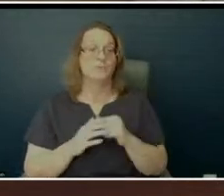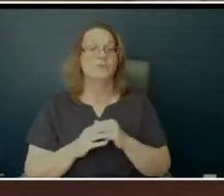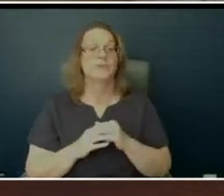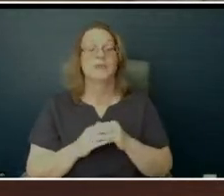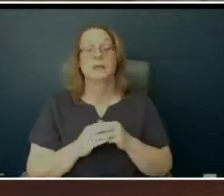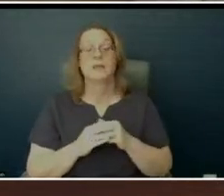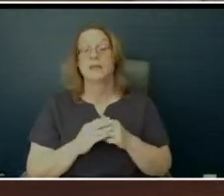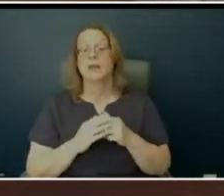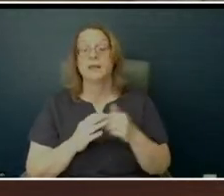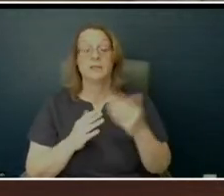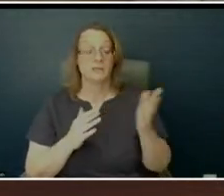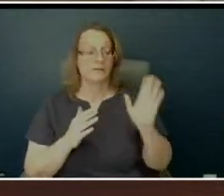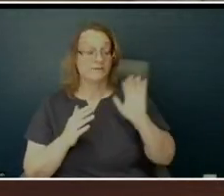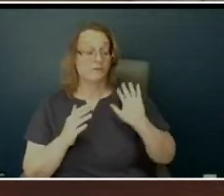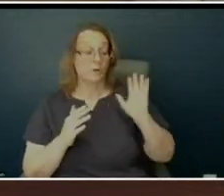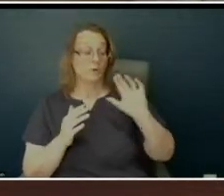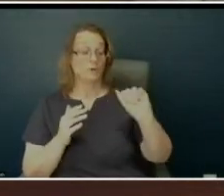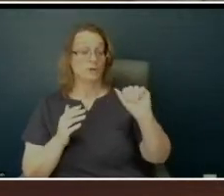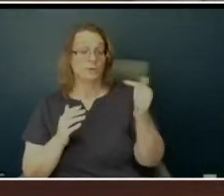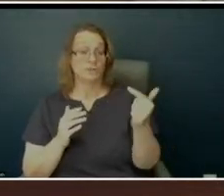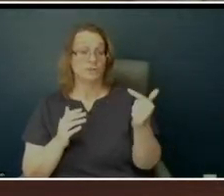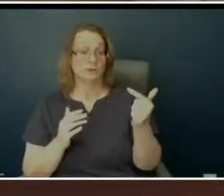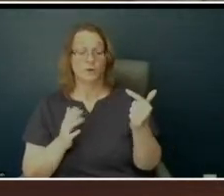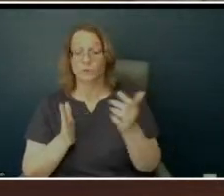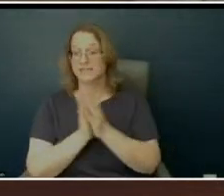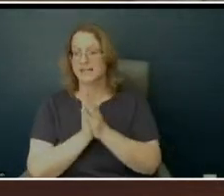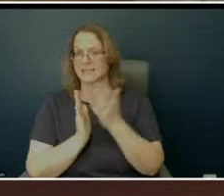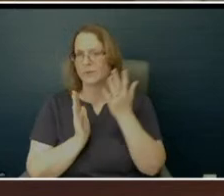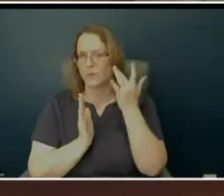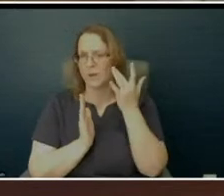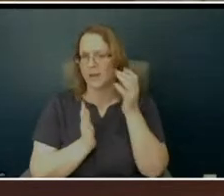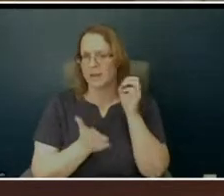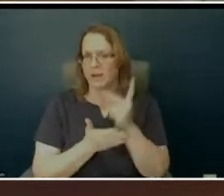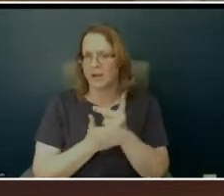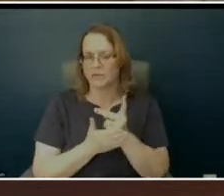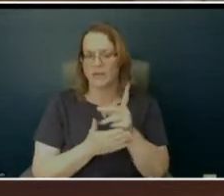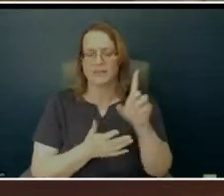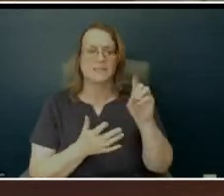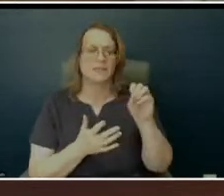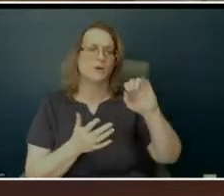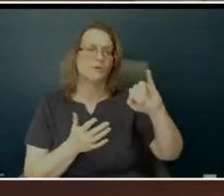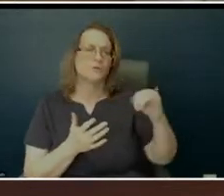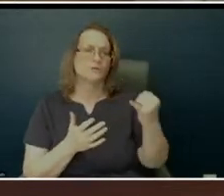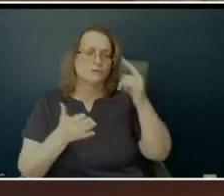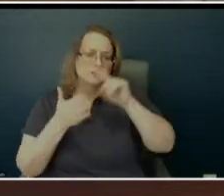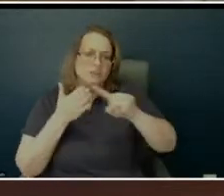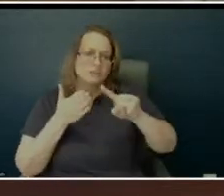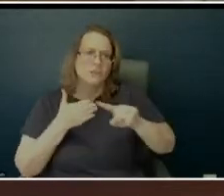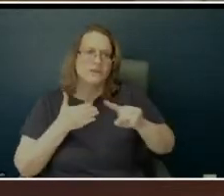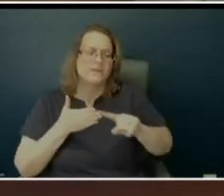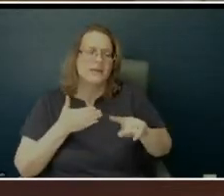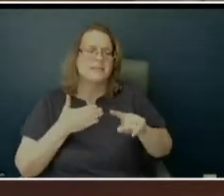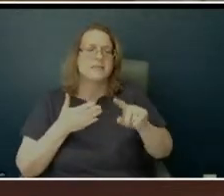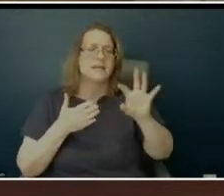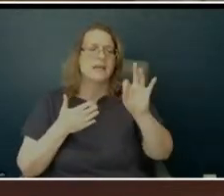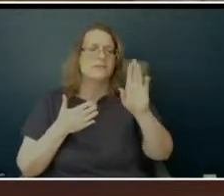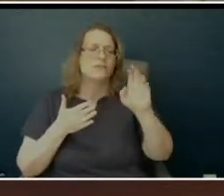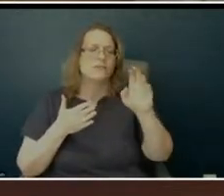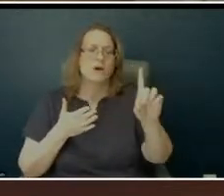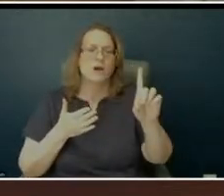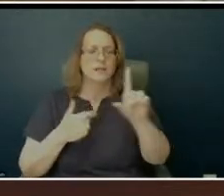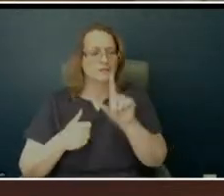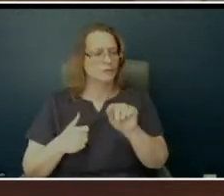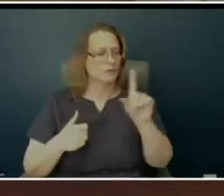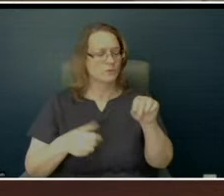Attorney General was asked why he authorized the Department of Justice to investigate fraud in the 2020 election at all. Why not